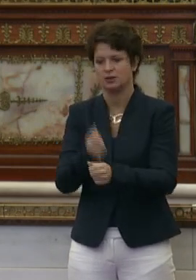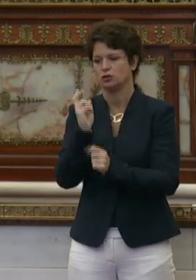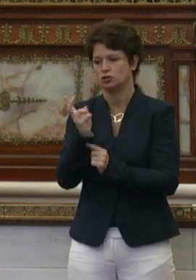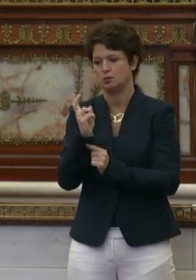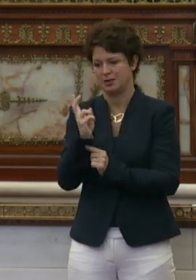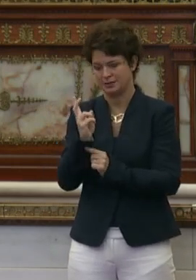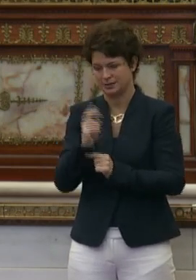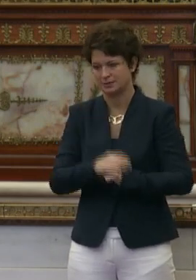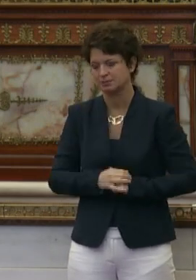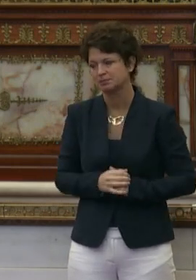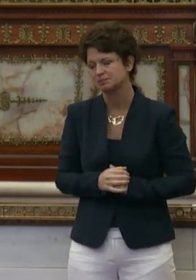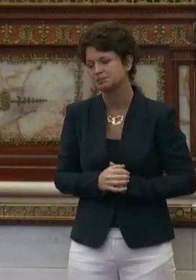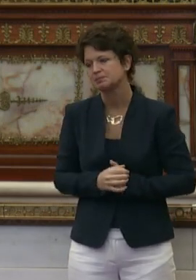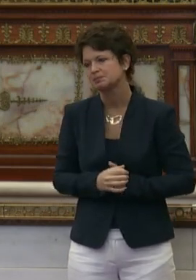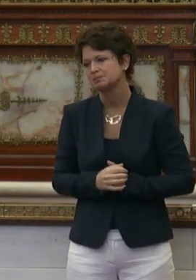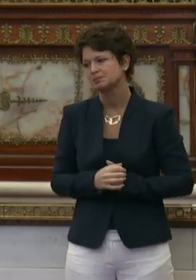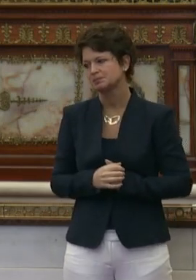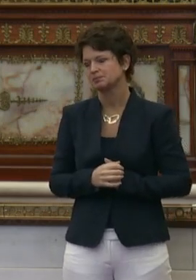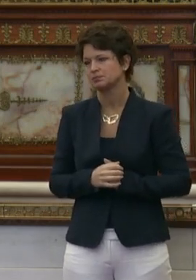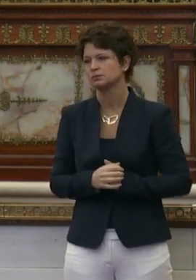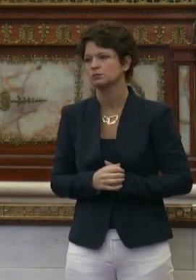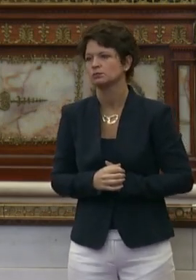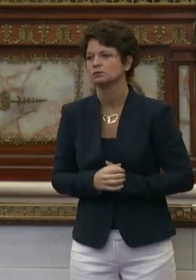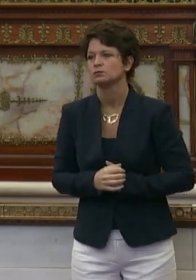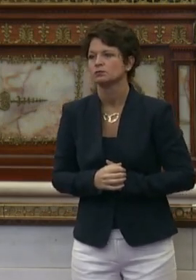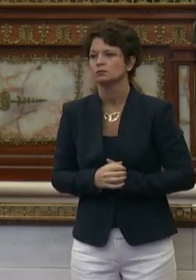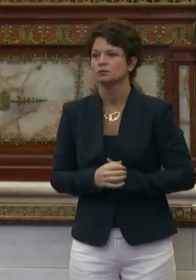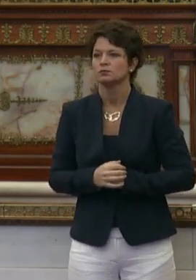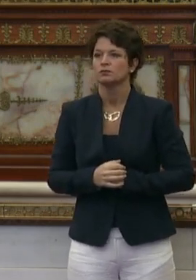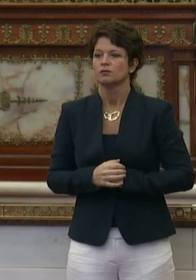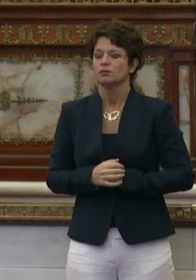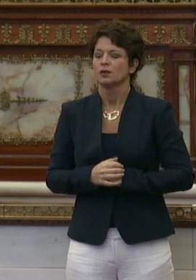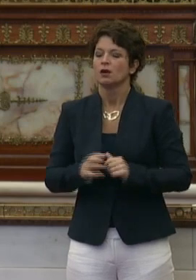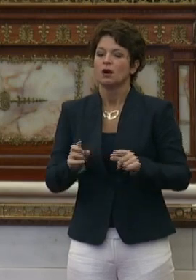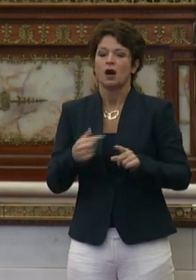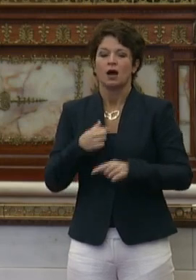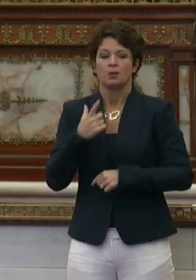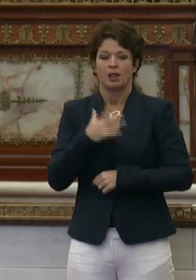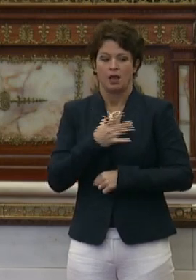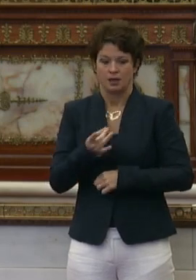to reflect a 2-minute limit. And what I would like to do,